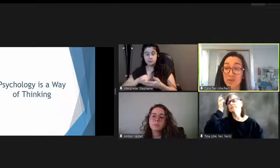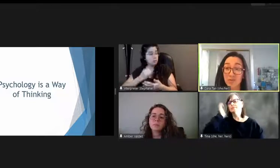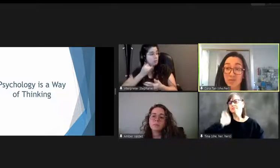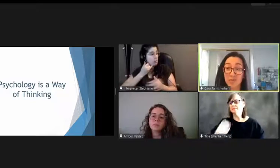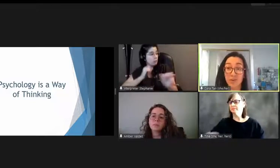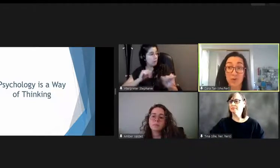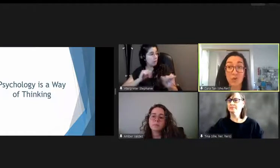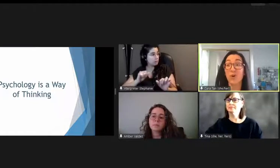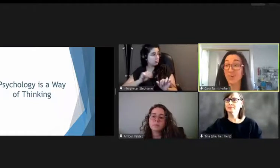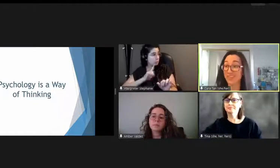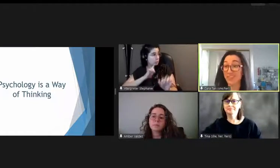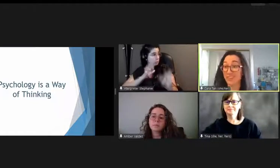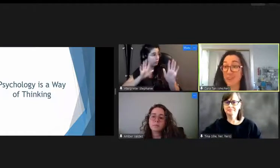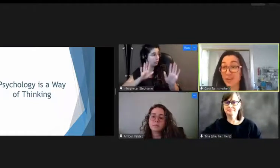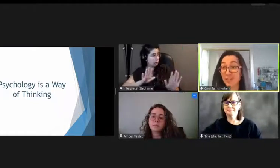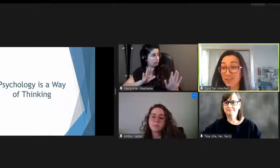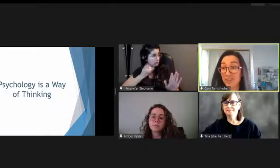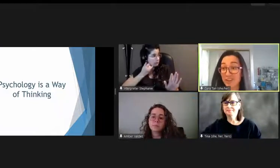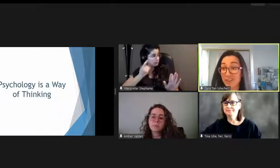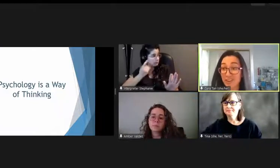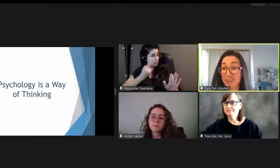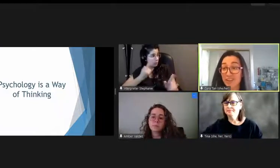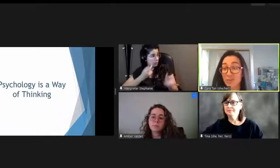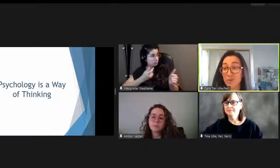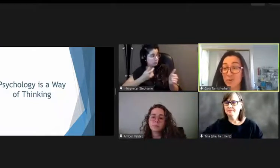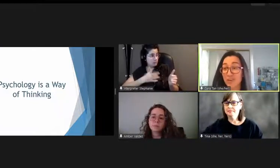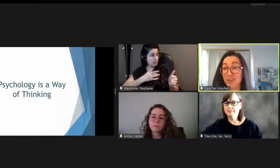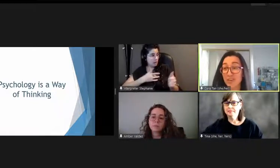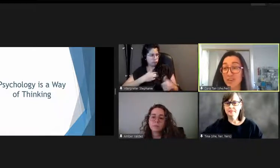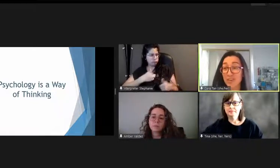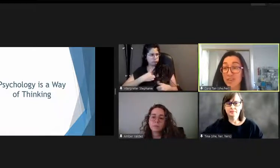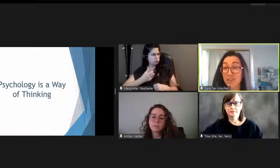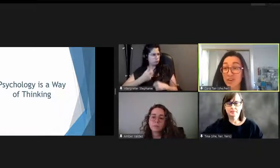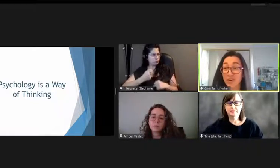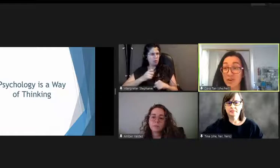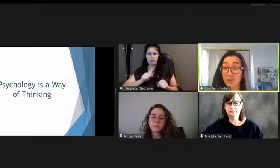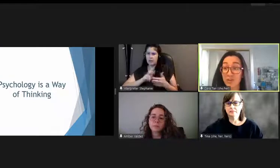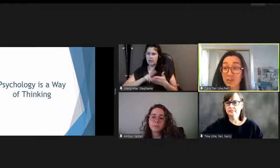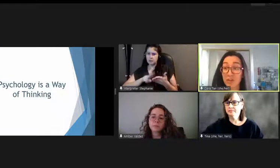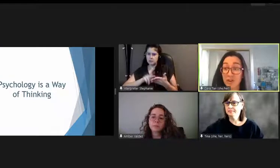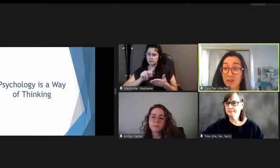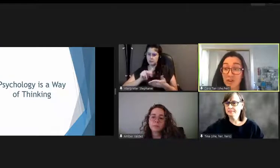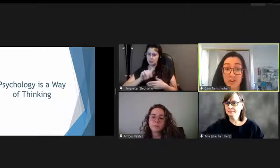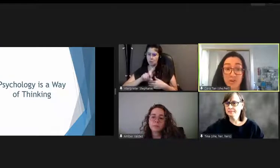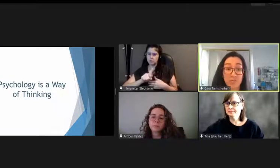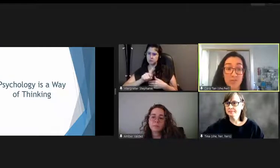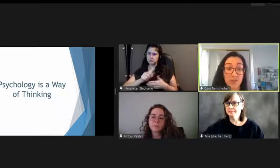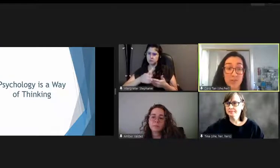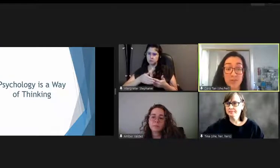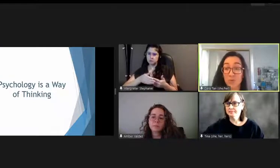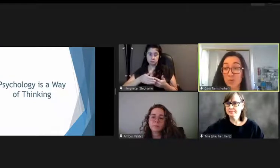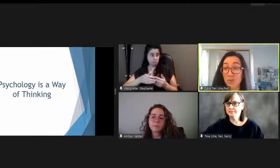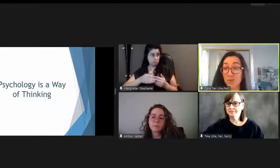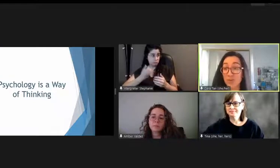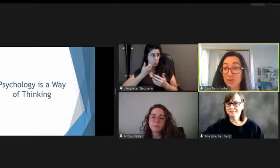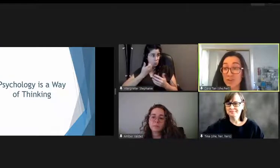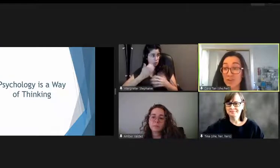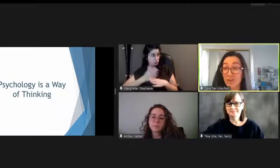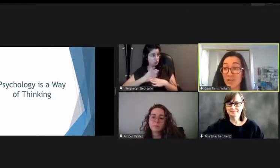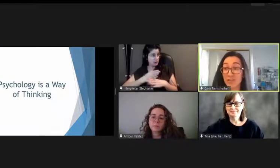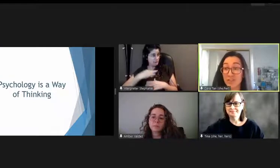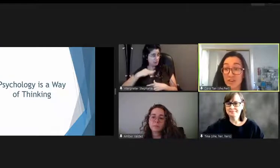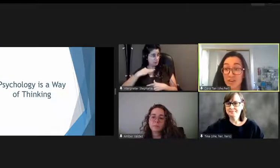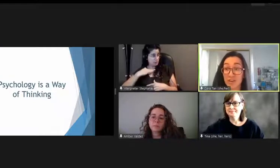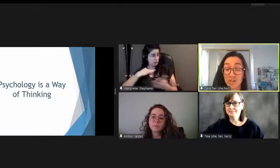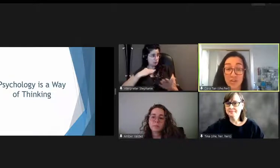would, who knows that they're a pretty good note taker, if you would volunteer to share your notes. If you would be willing